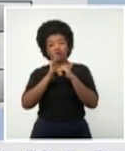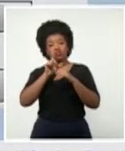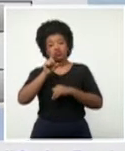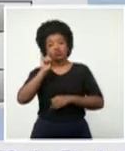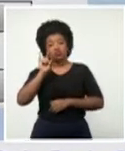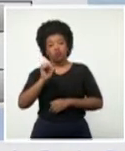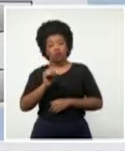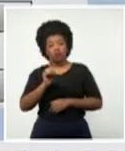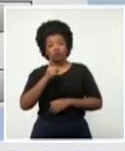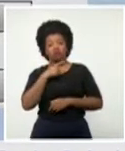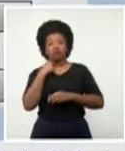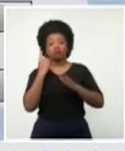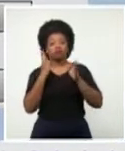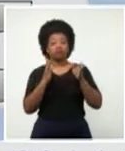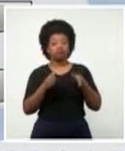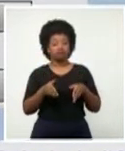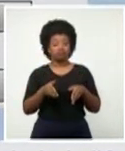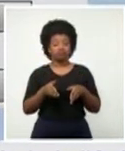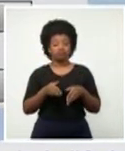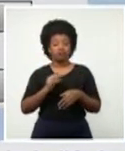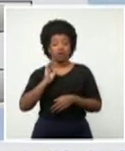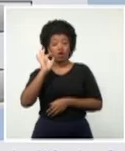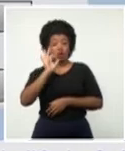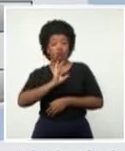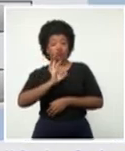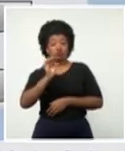421,190 deaths, for a lethality of